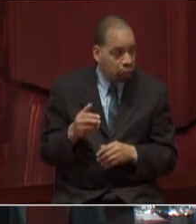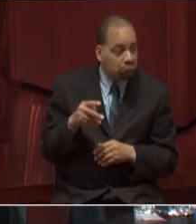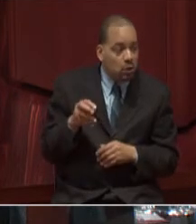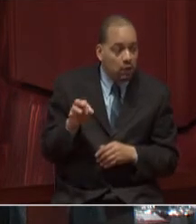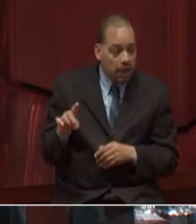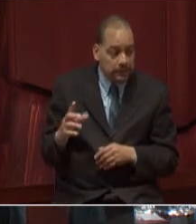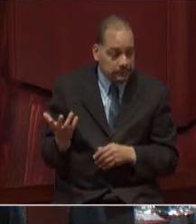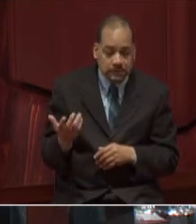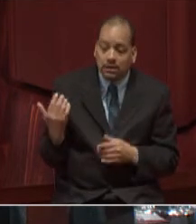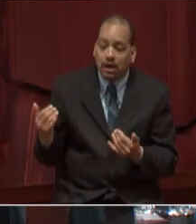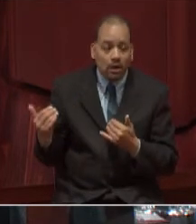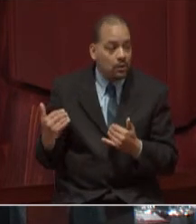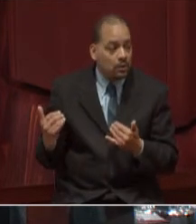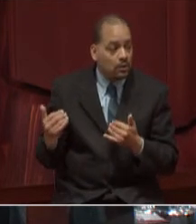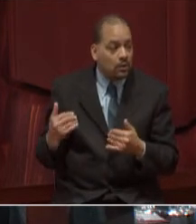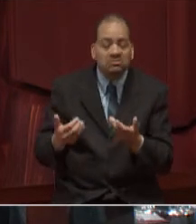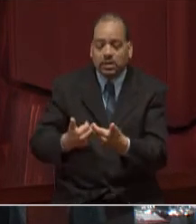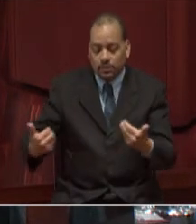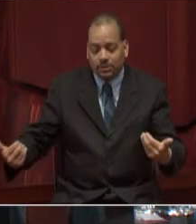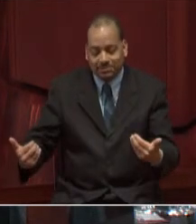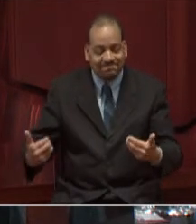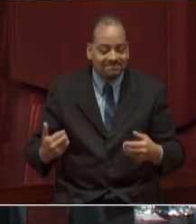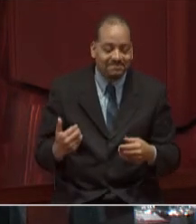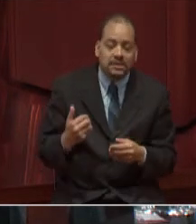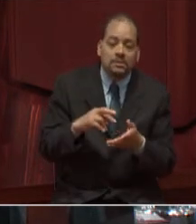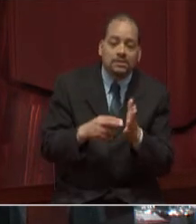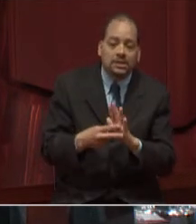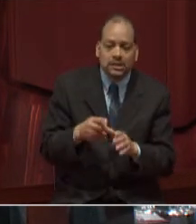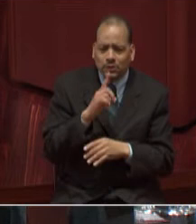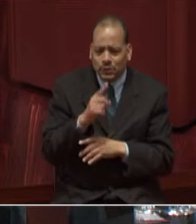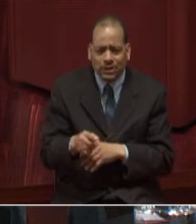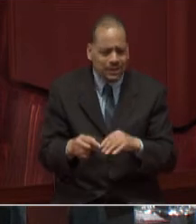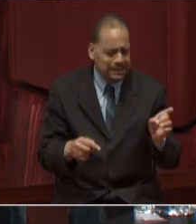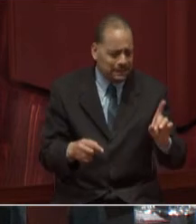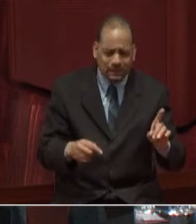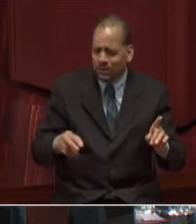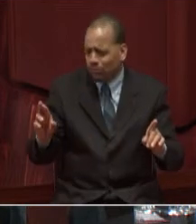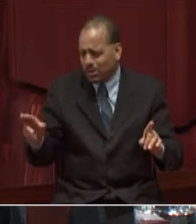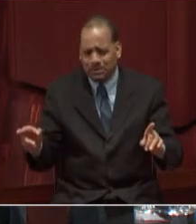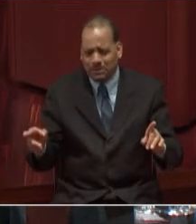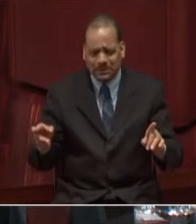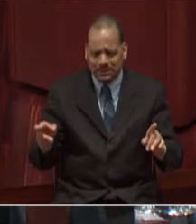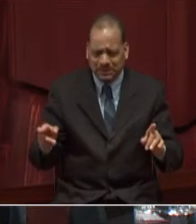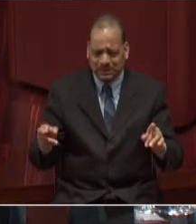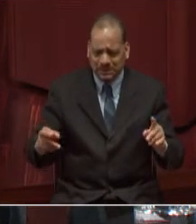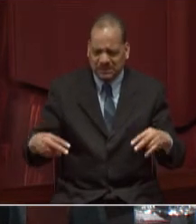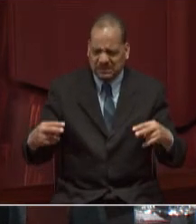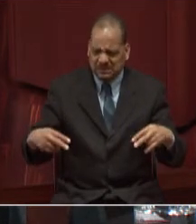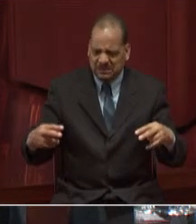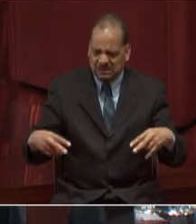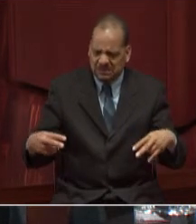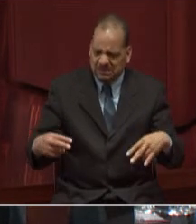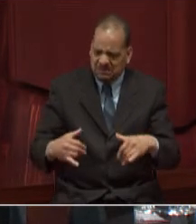mean, the bitterness between between the Democrats and Republicans, particularly on the Vietnam War,